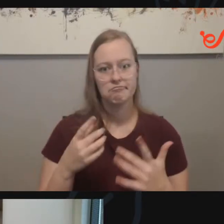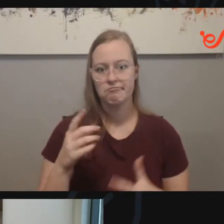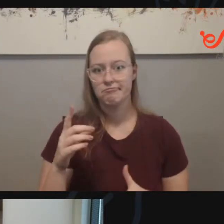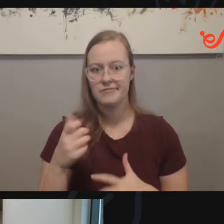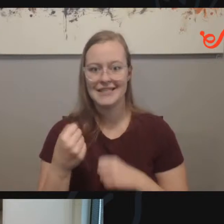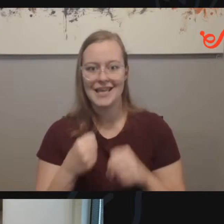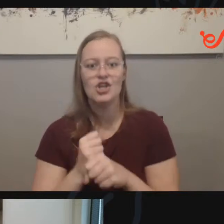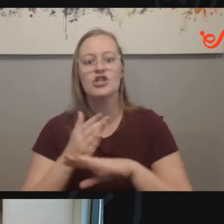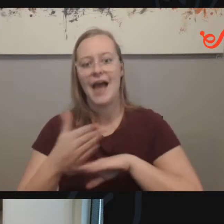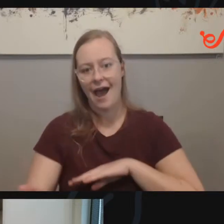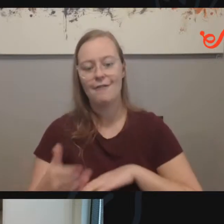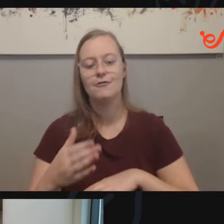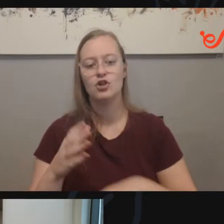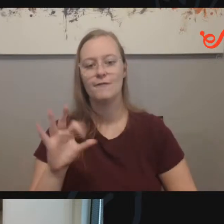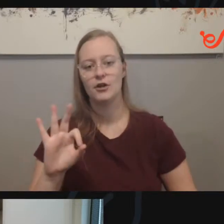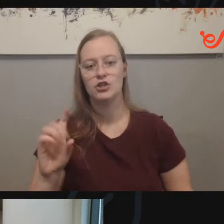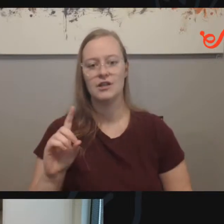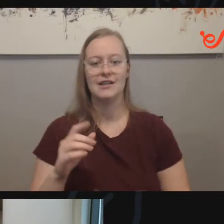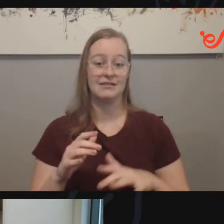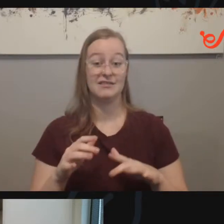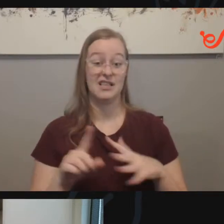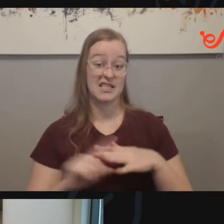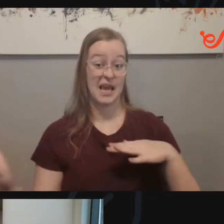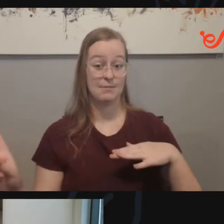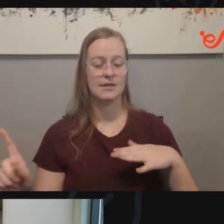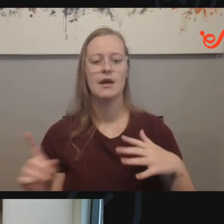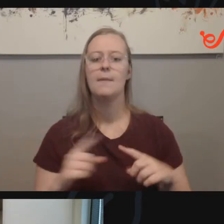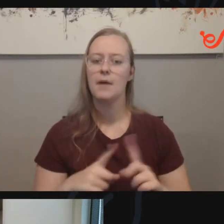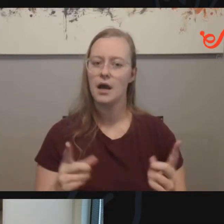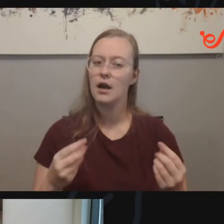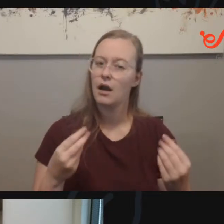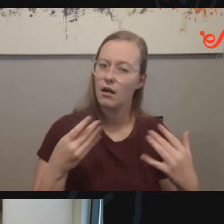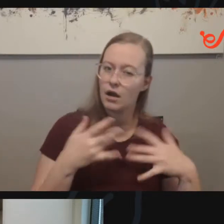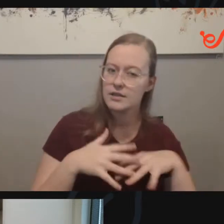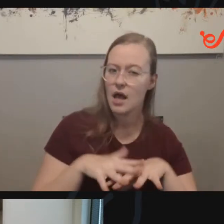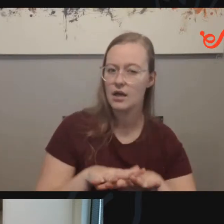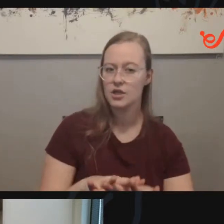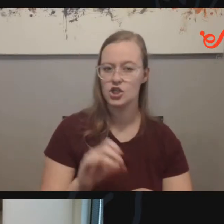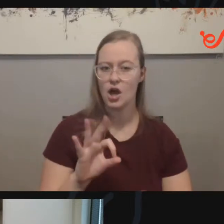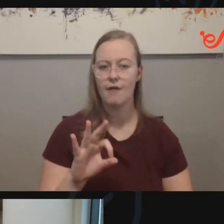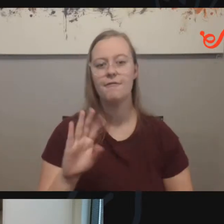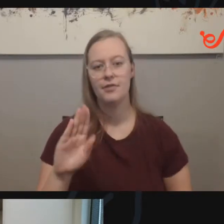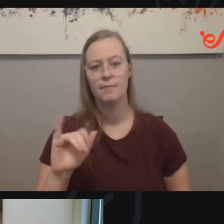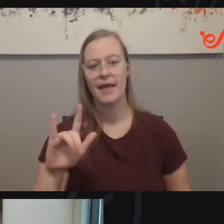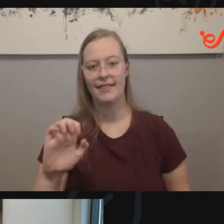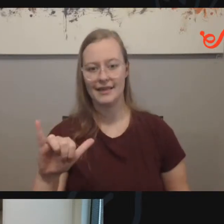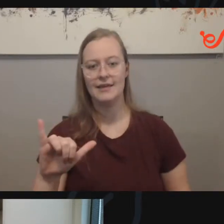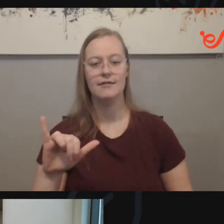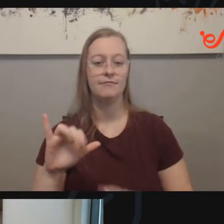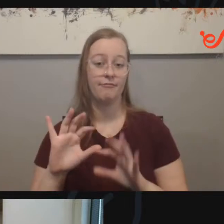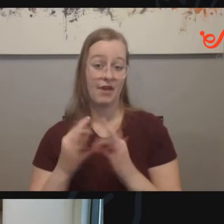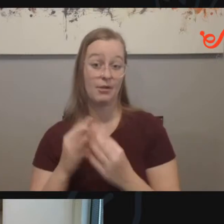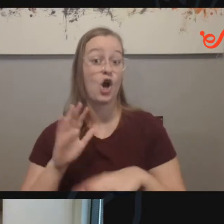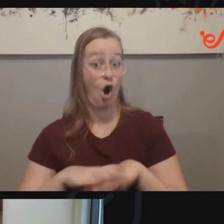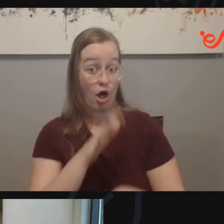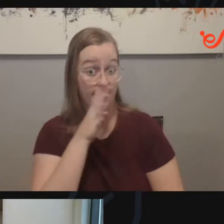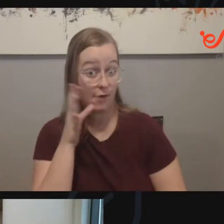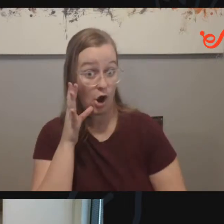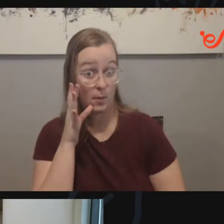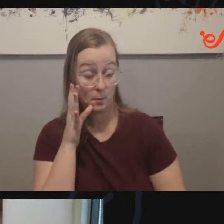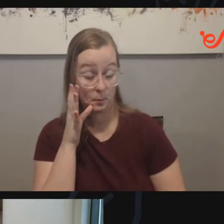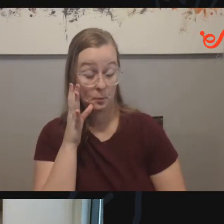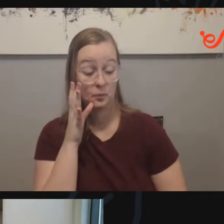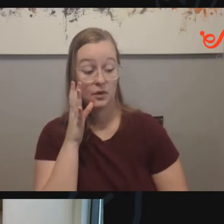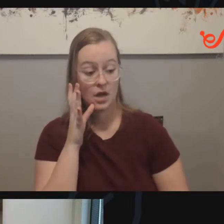the decade of consolidation of the Baileys on that particular farm. And what